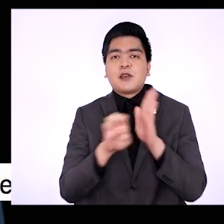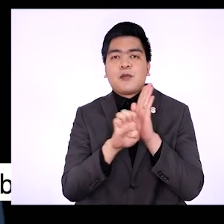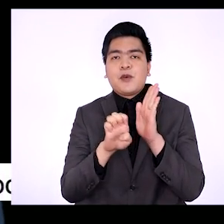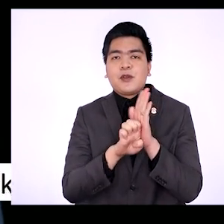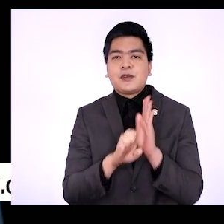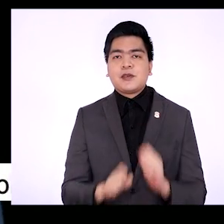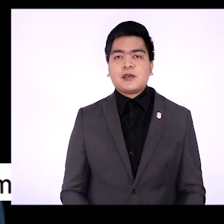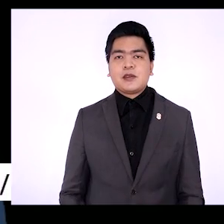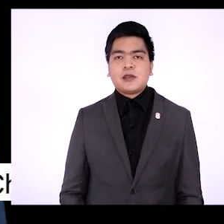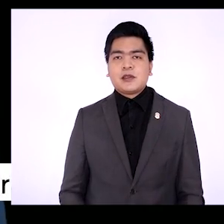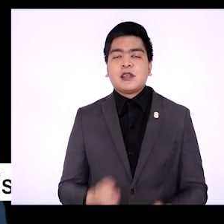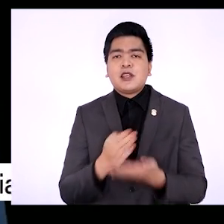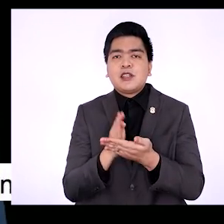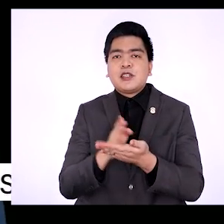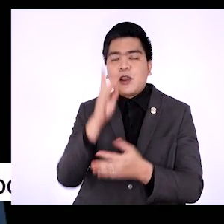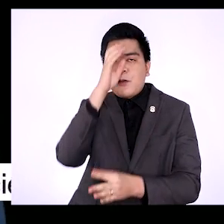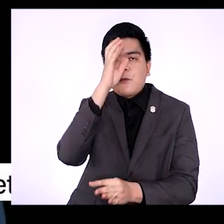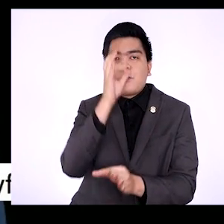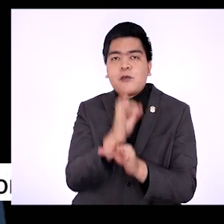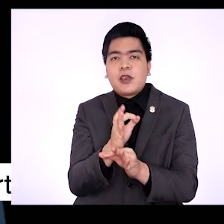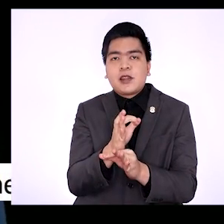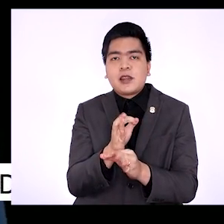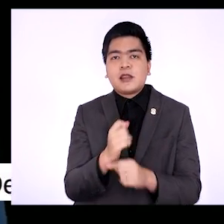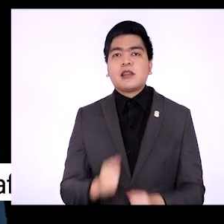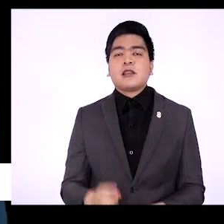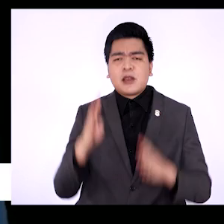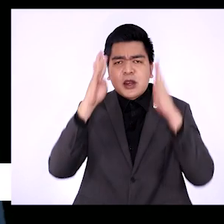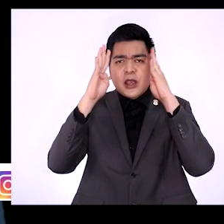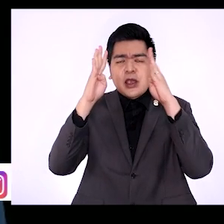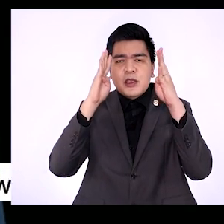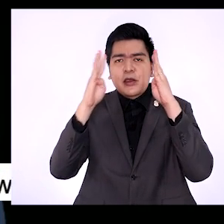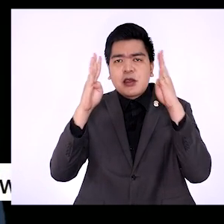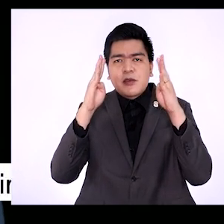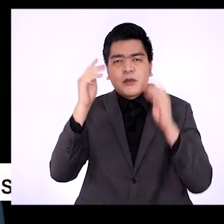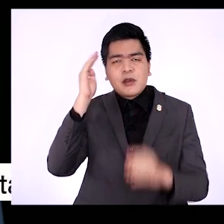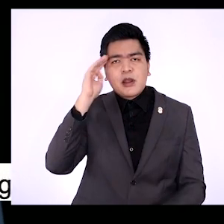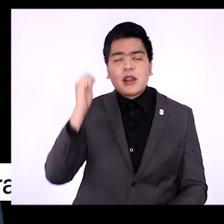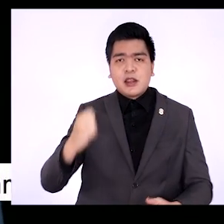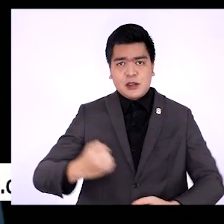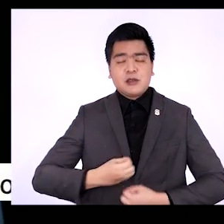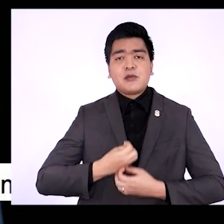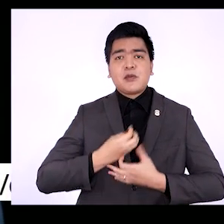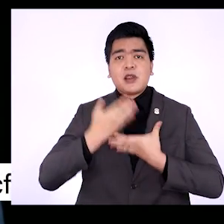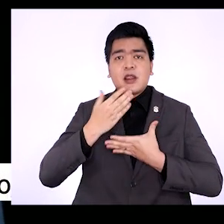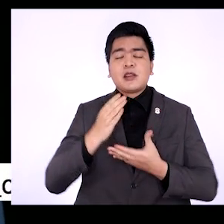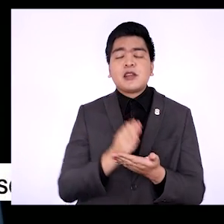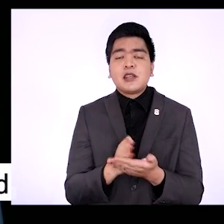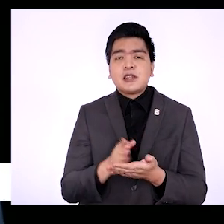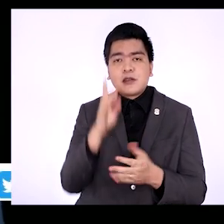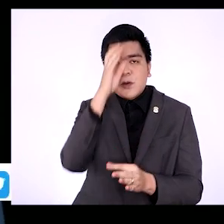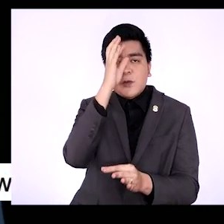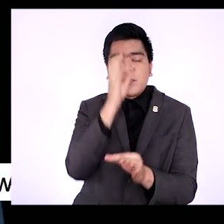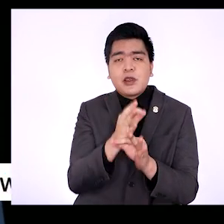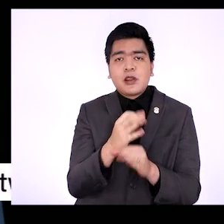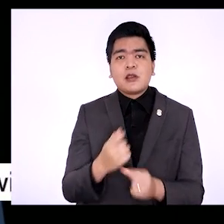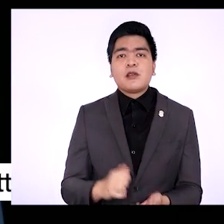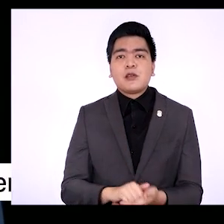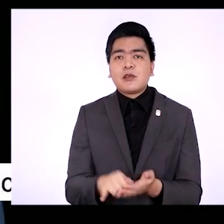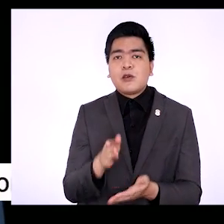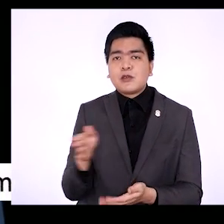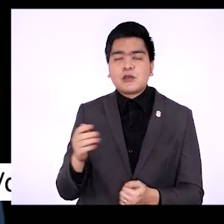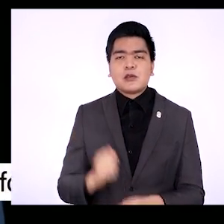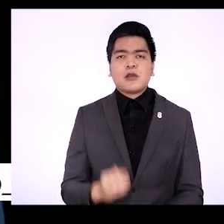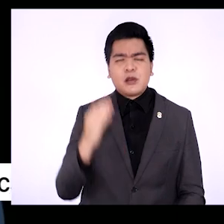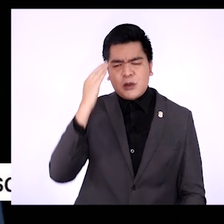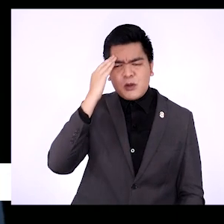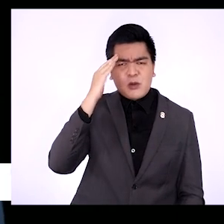example, sharing our faith and thinking creative will all the more encourage us to share faith to those who don't know